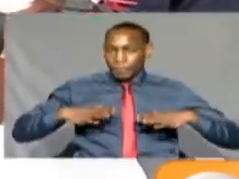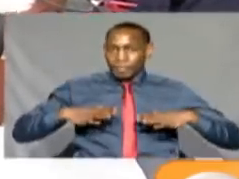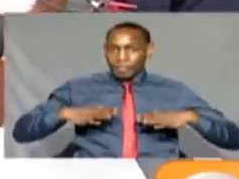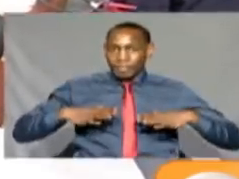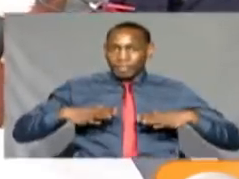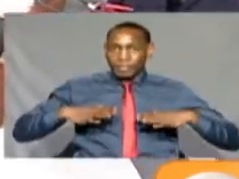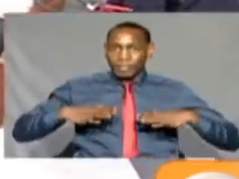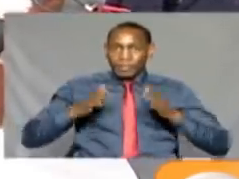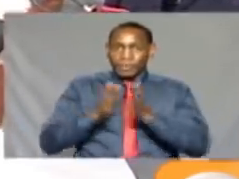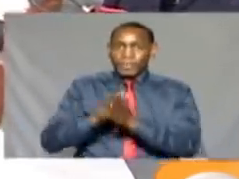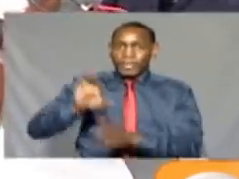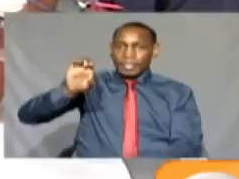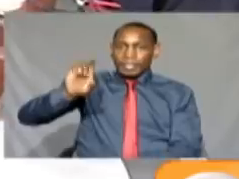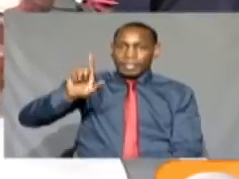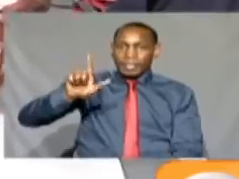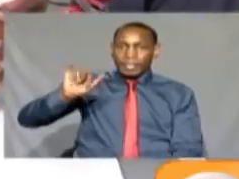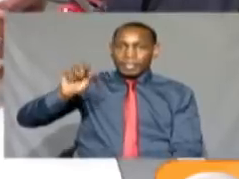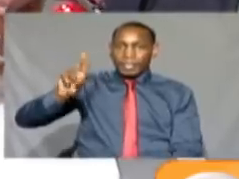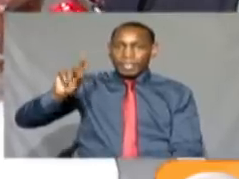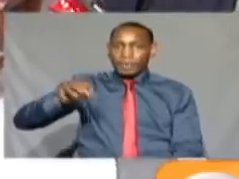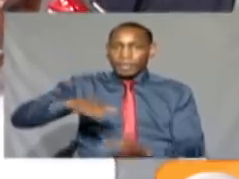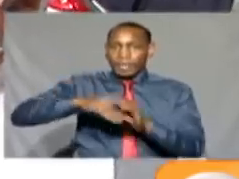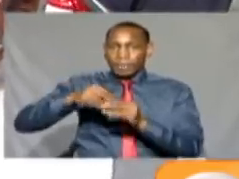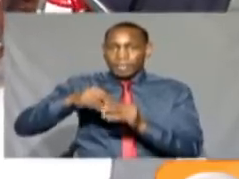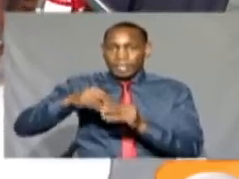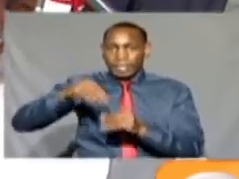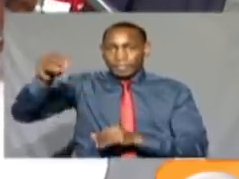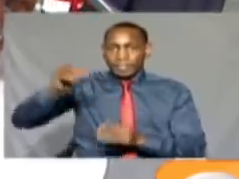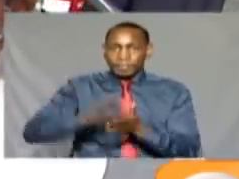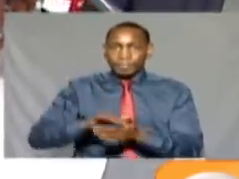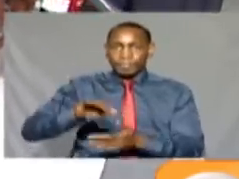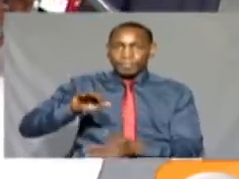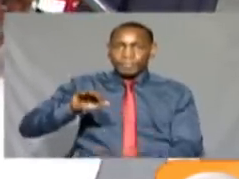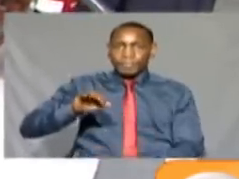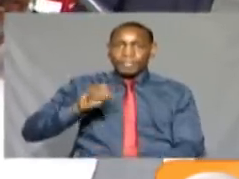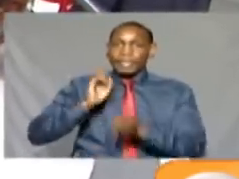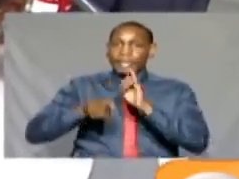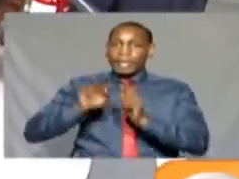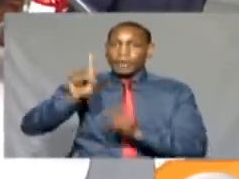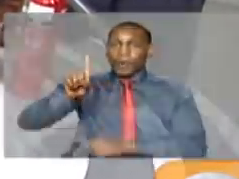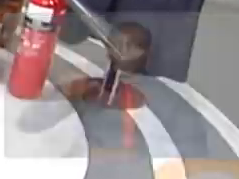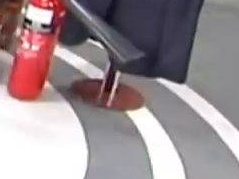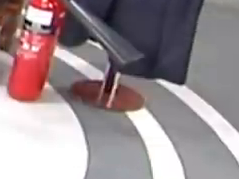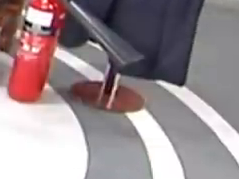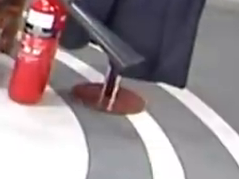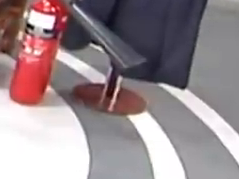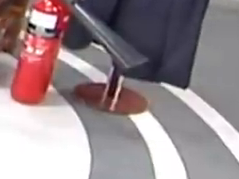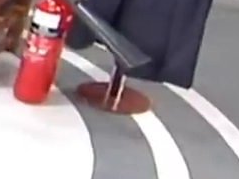and Eliud Kipchoge out there. Ineos 159.